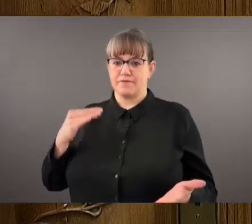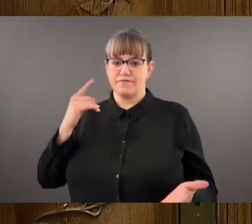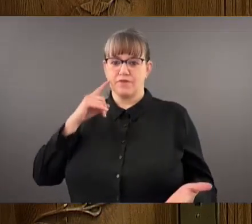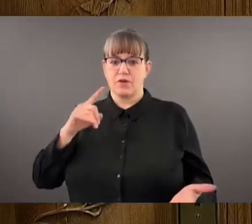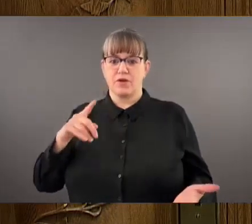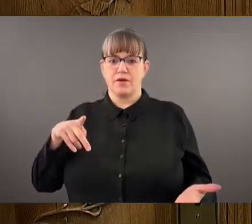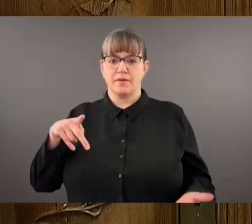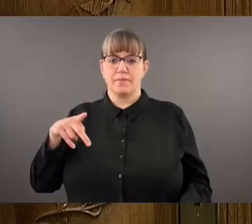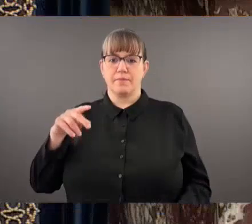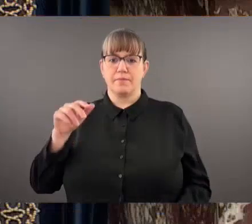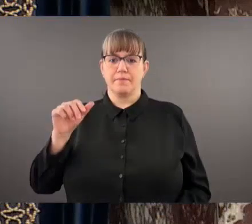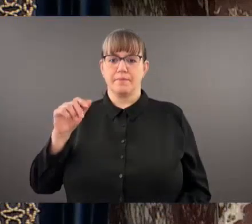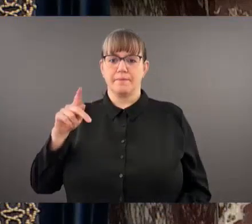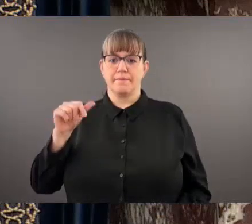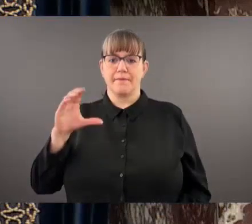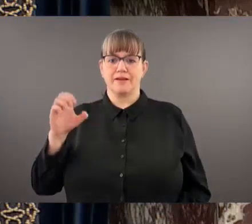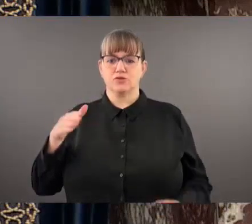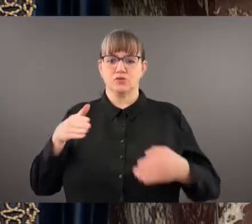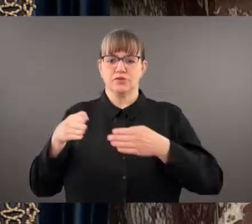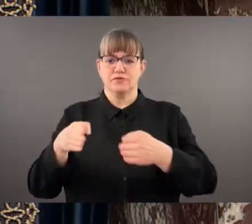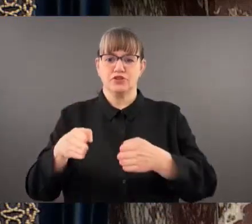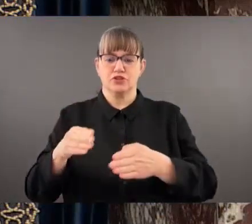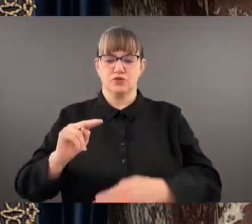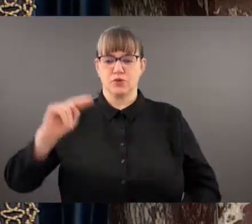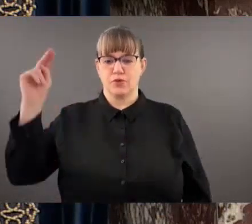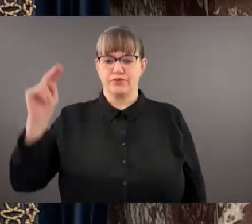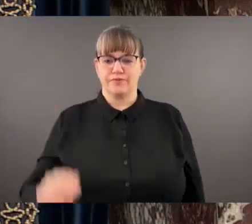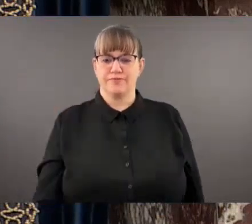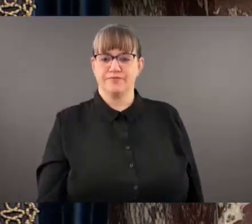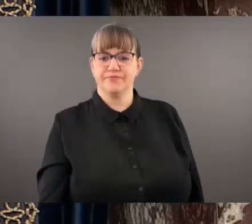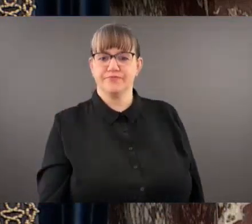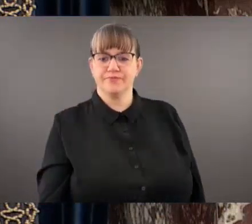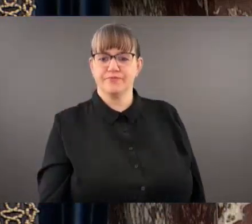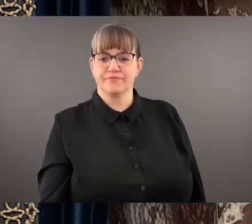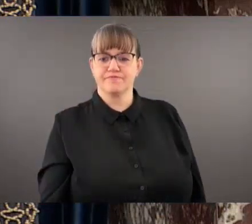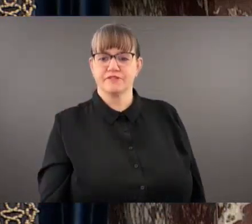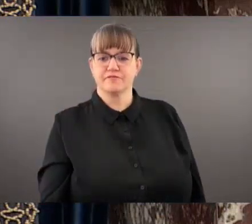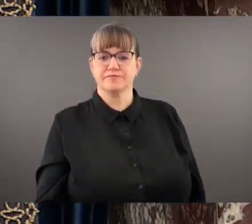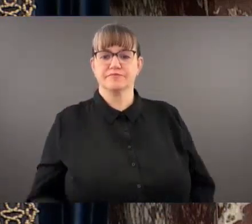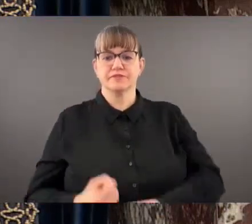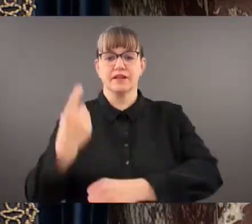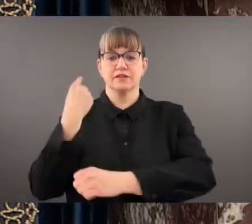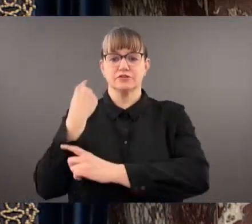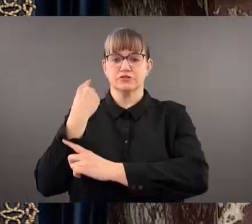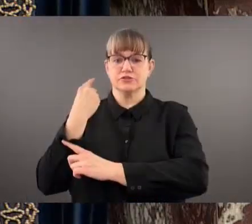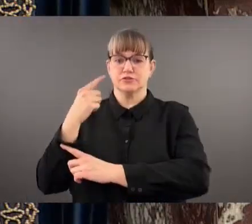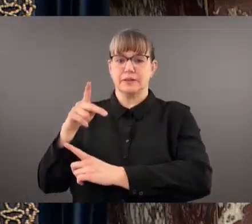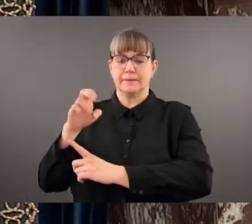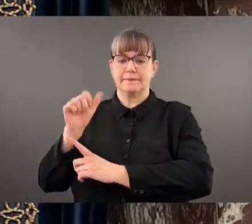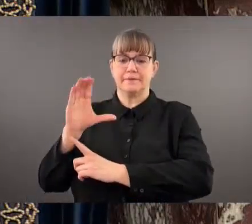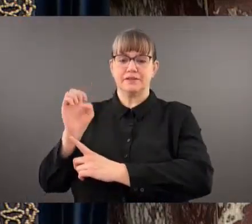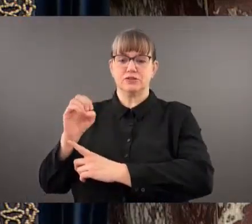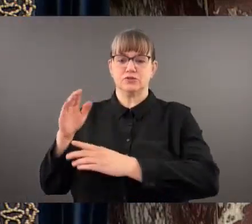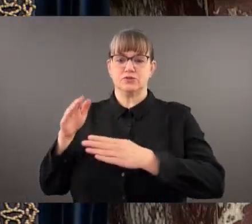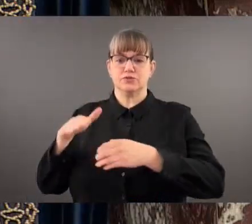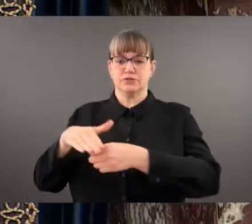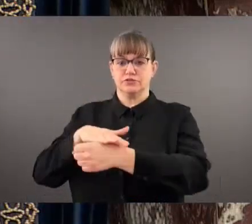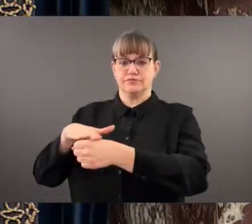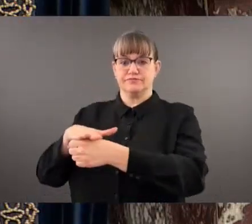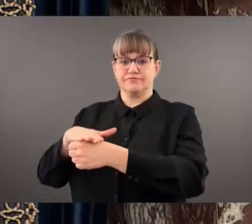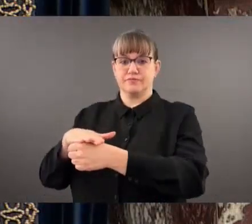Mr. Speaker, last year in the Peace region, all 4 ER rooms closed on the same